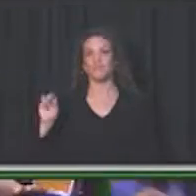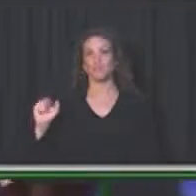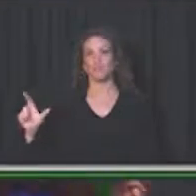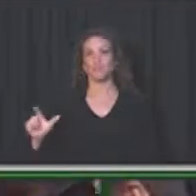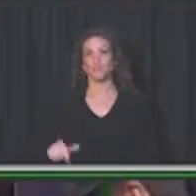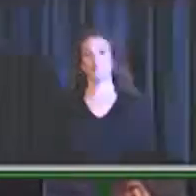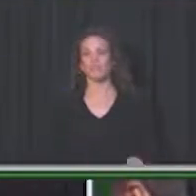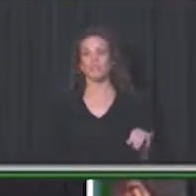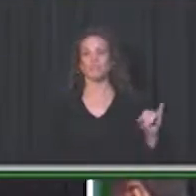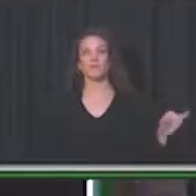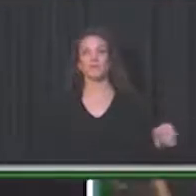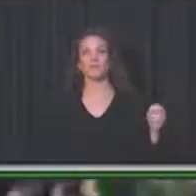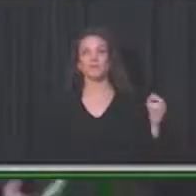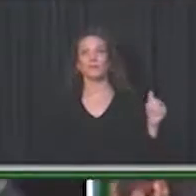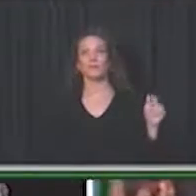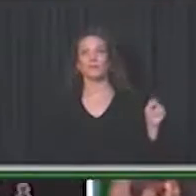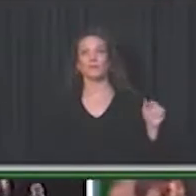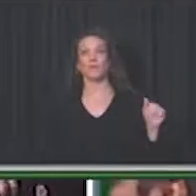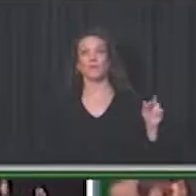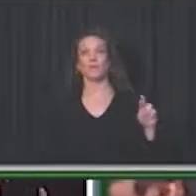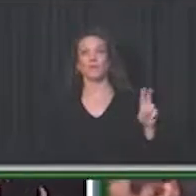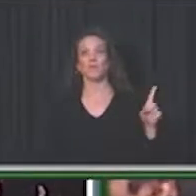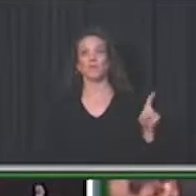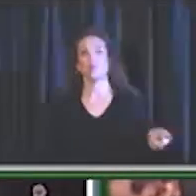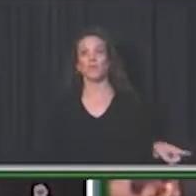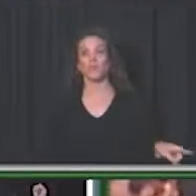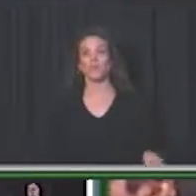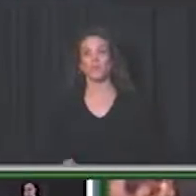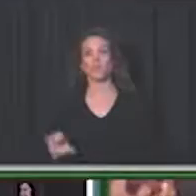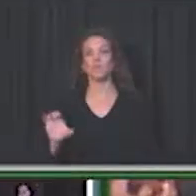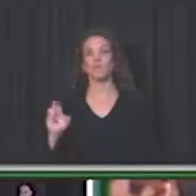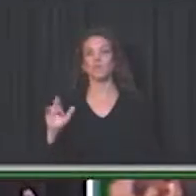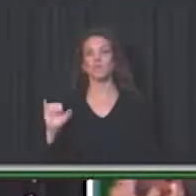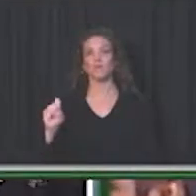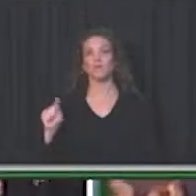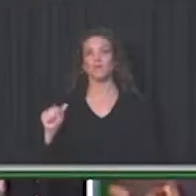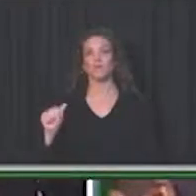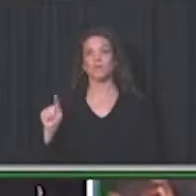Joanna Ruiz. Kristen Tennerson.